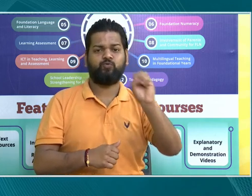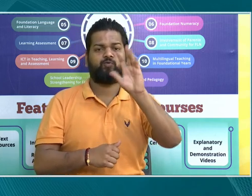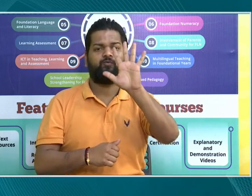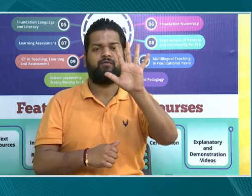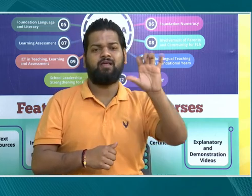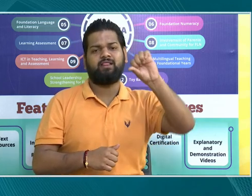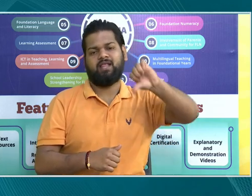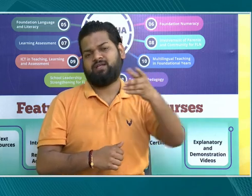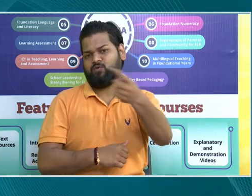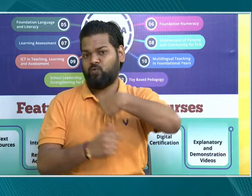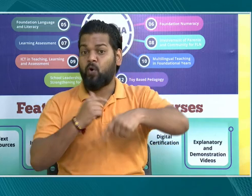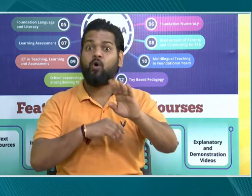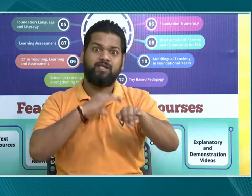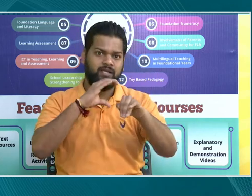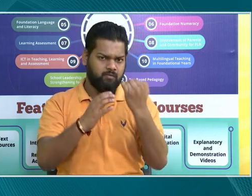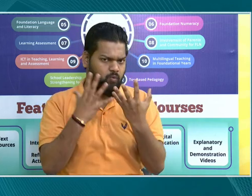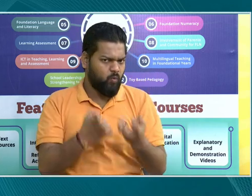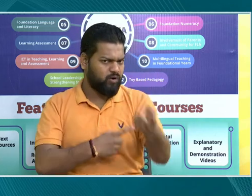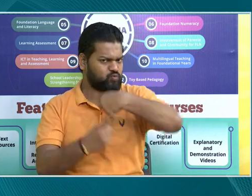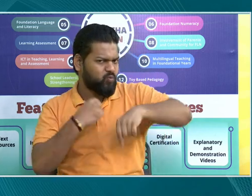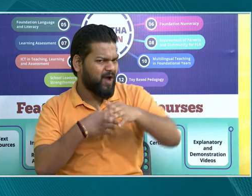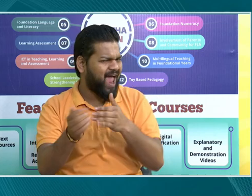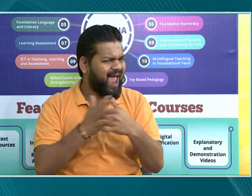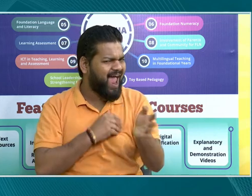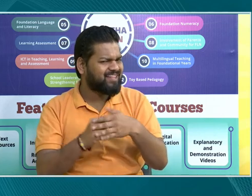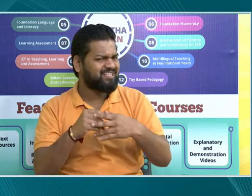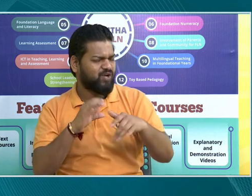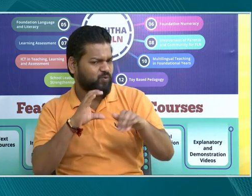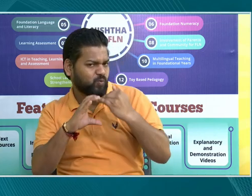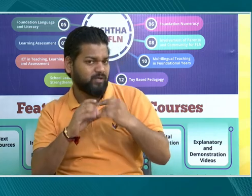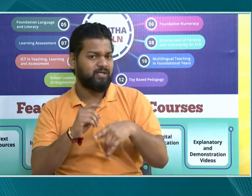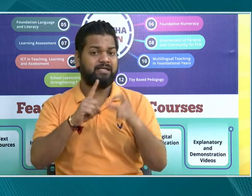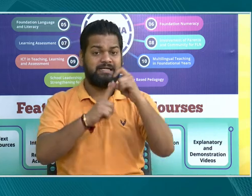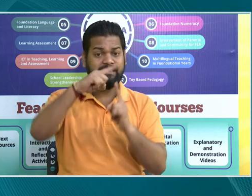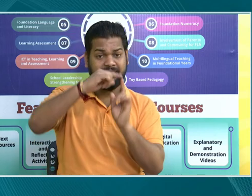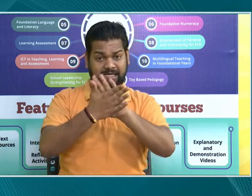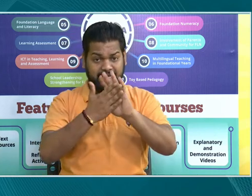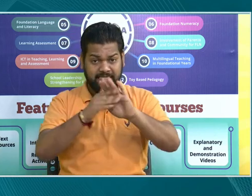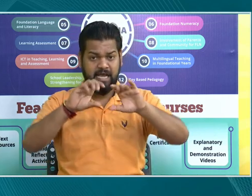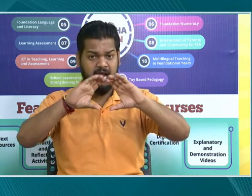8800440559. If you want to email us your queries, the email ID would be